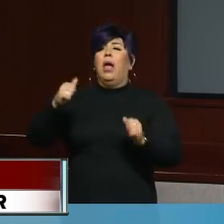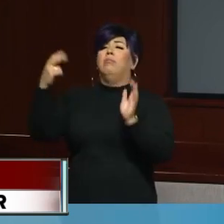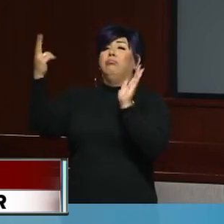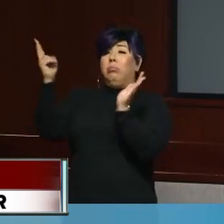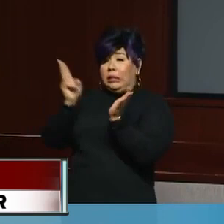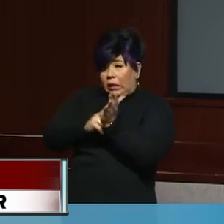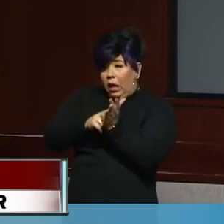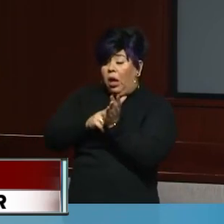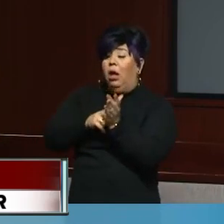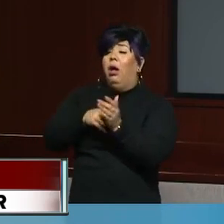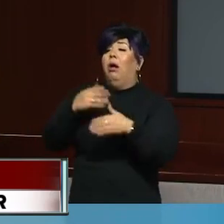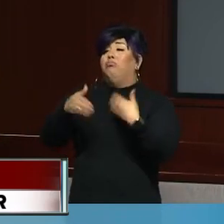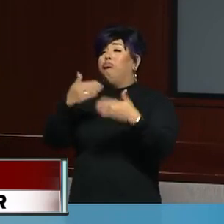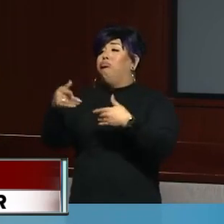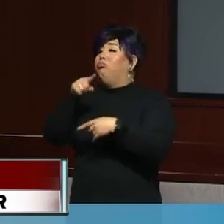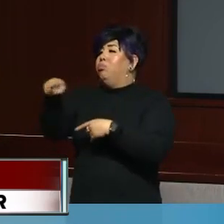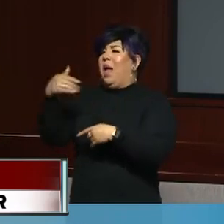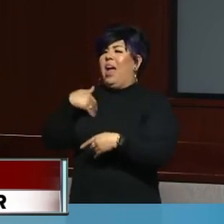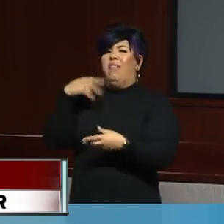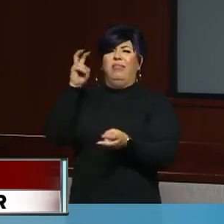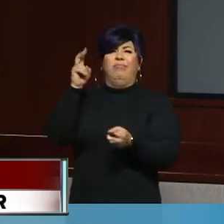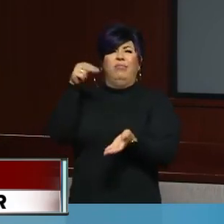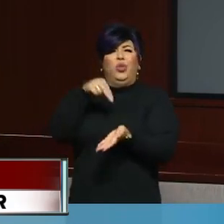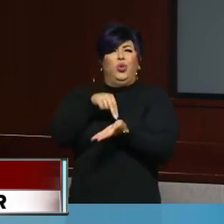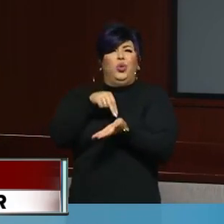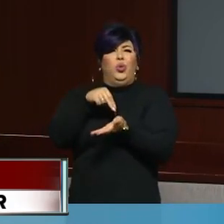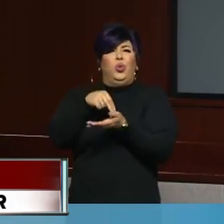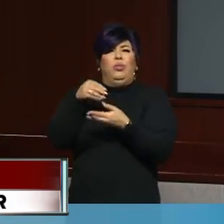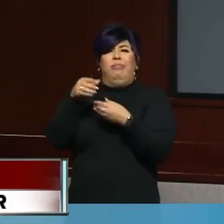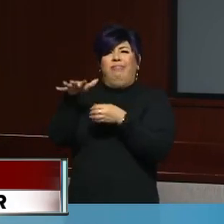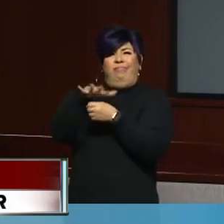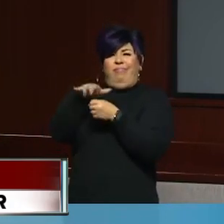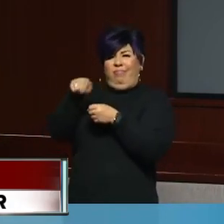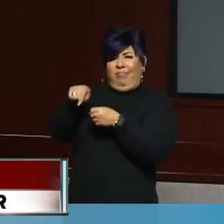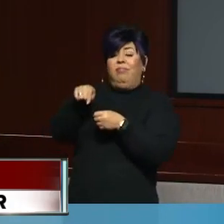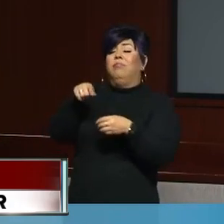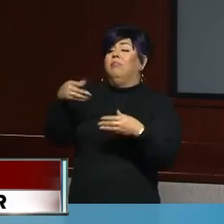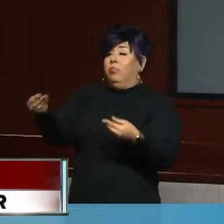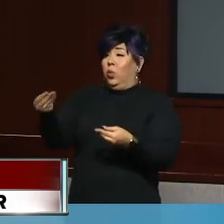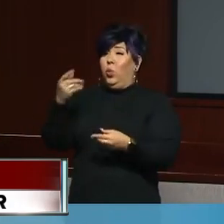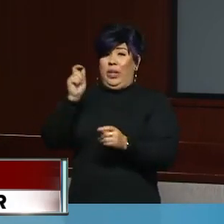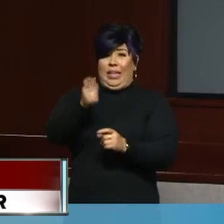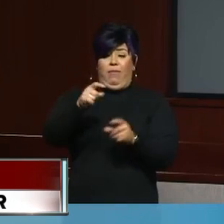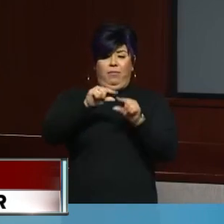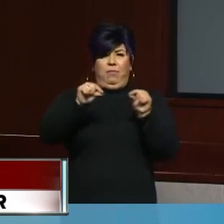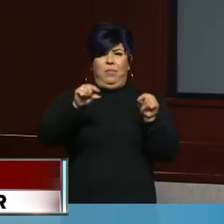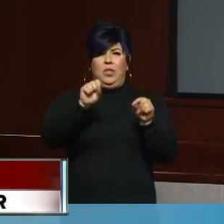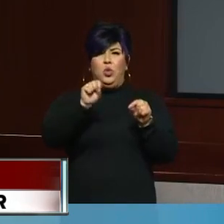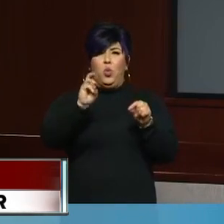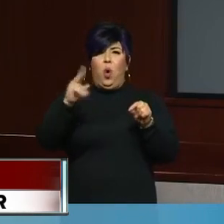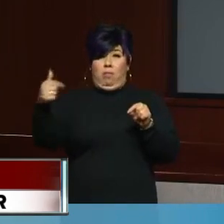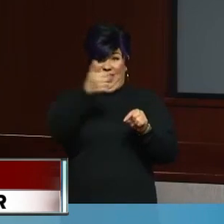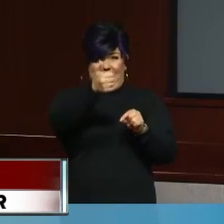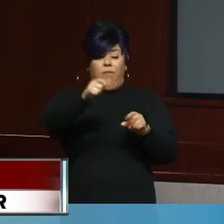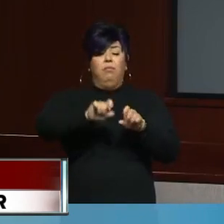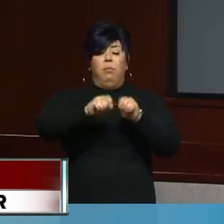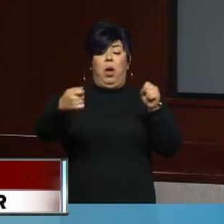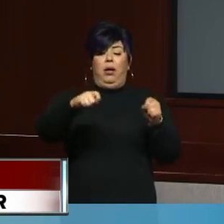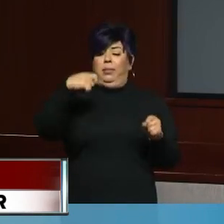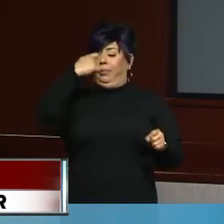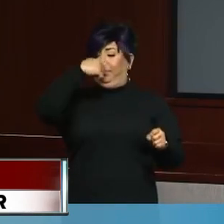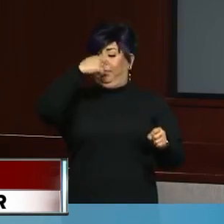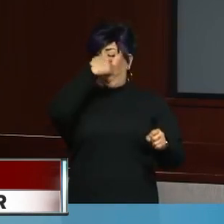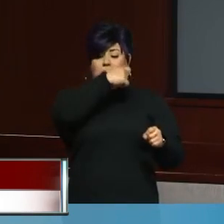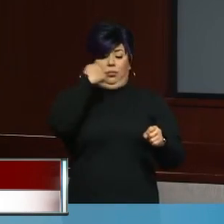head over to the nurses station, and they'll hand you a swab, and you'll break it open and you'll swab yourself on